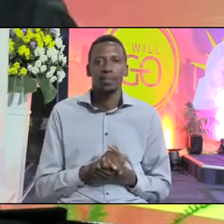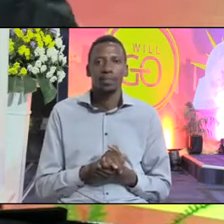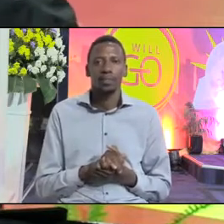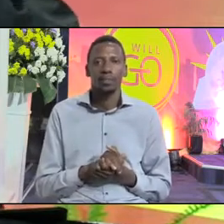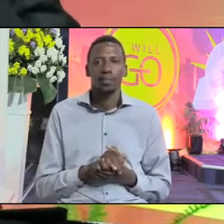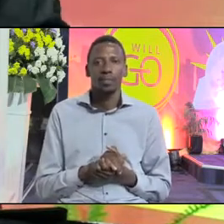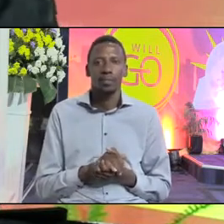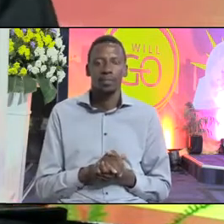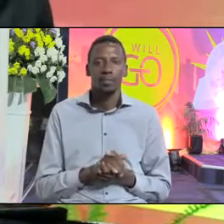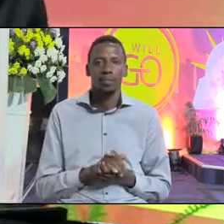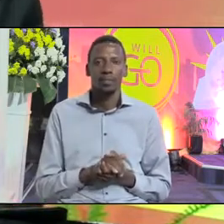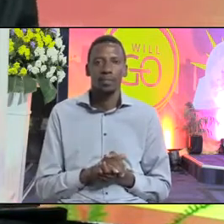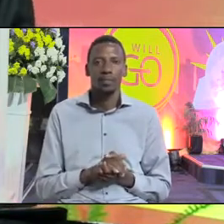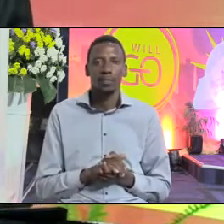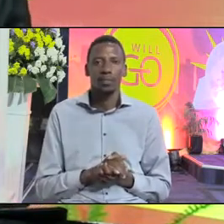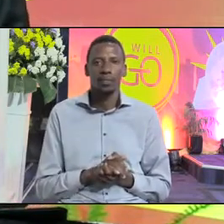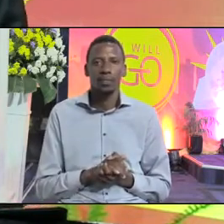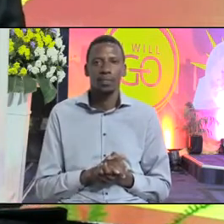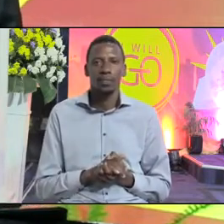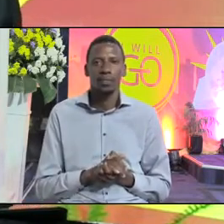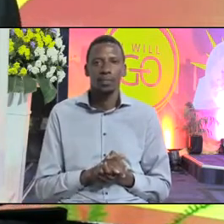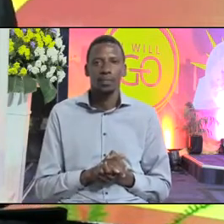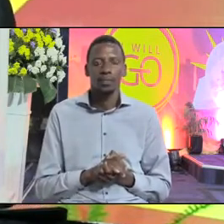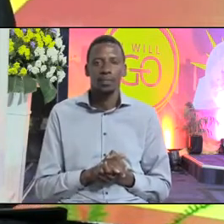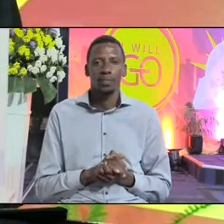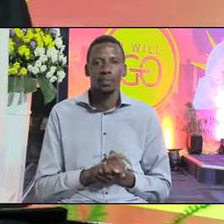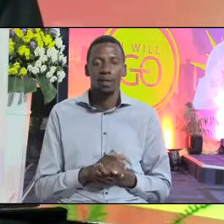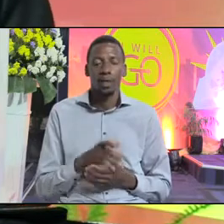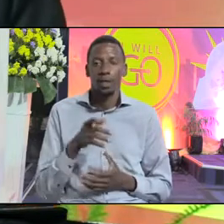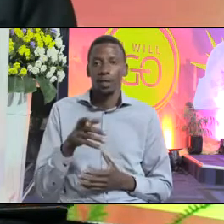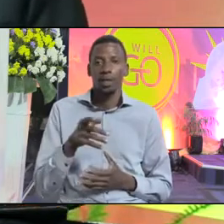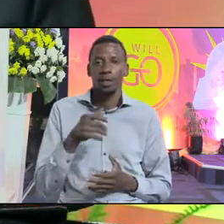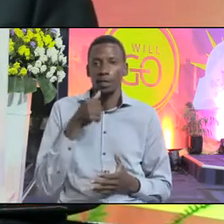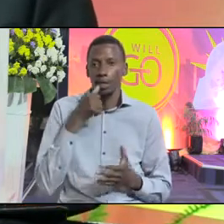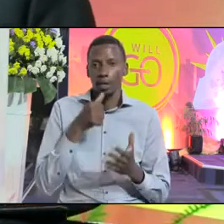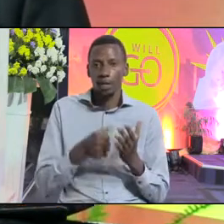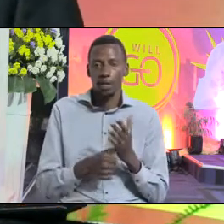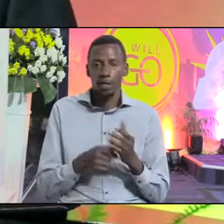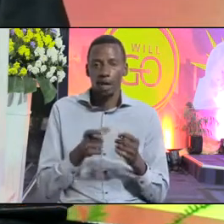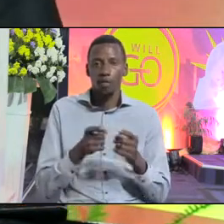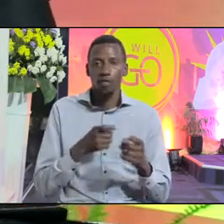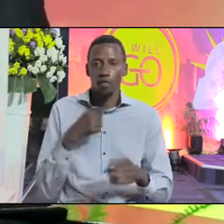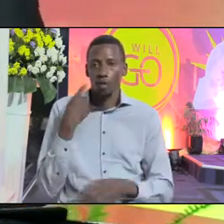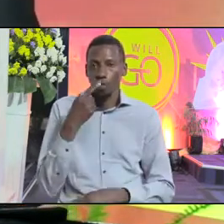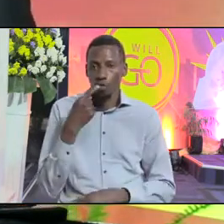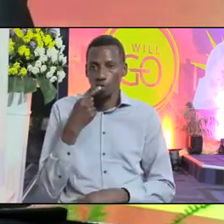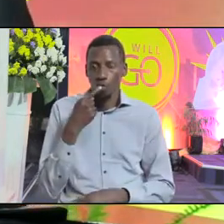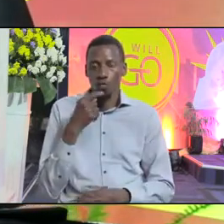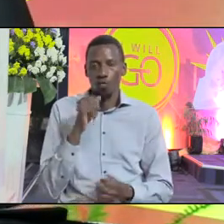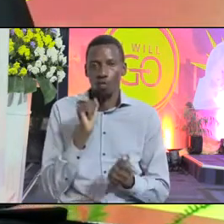Here's what it says. This letter is from Paul,